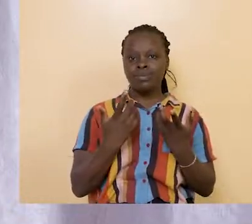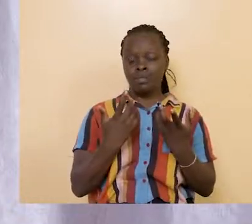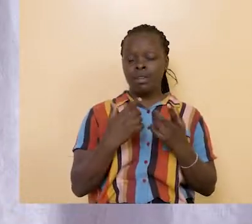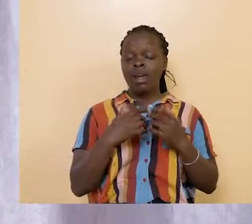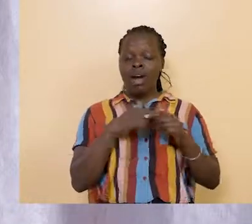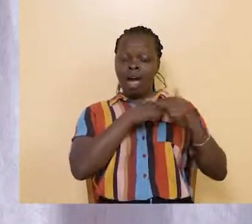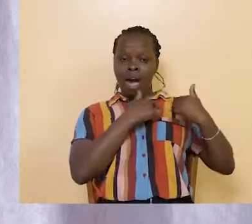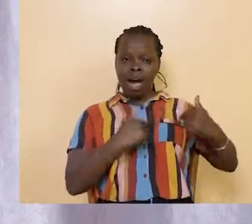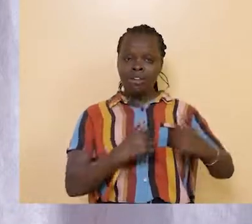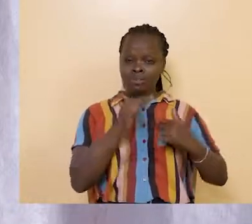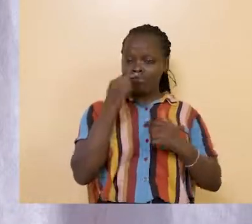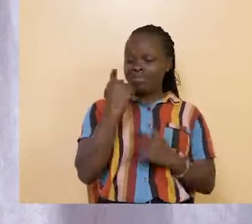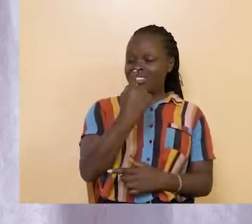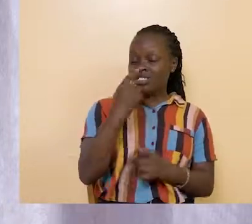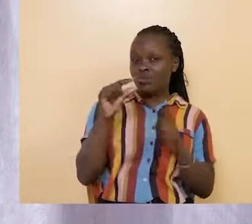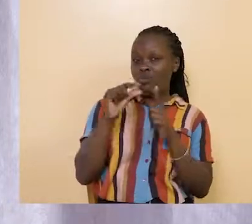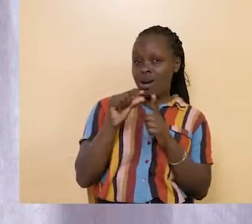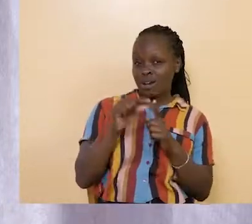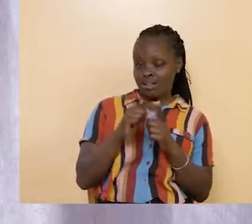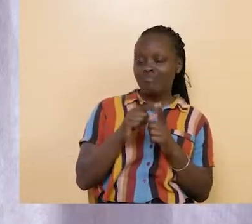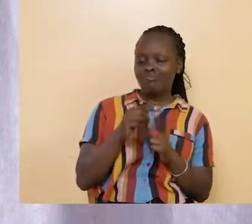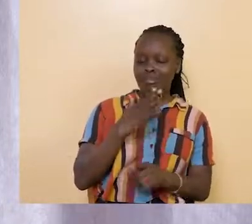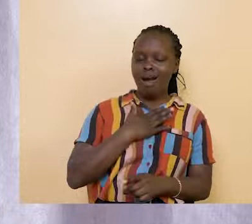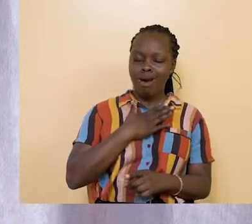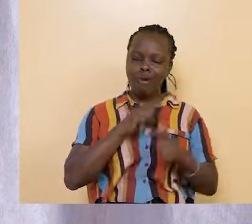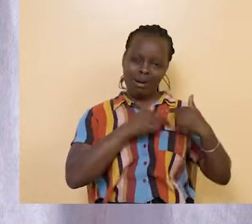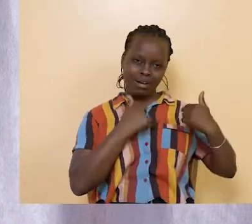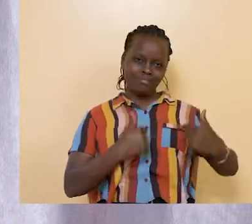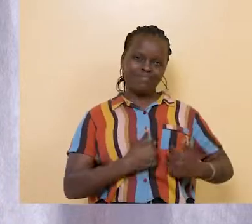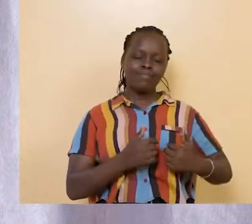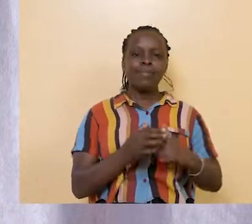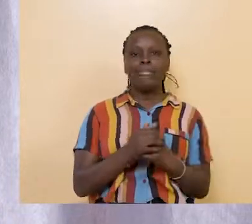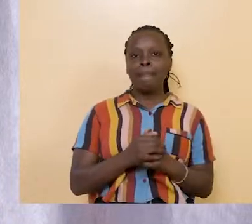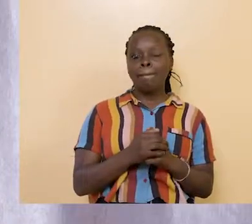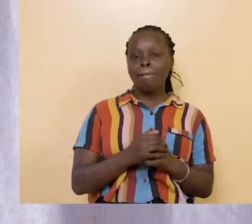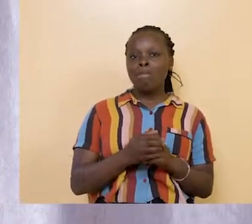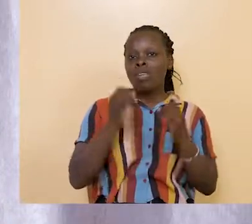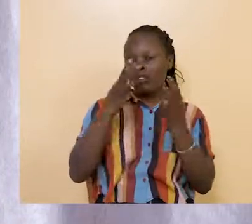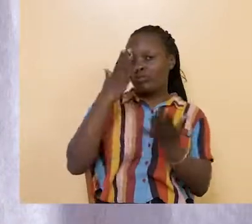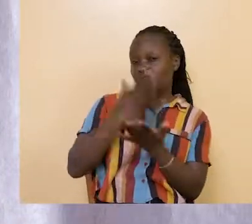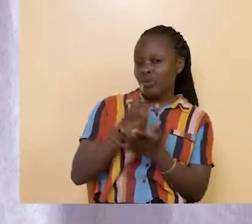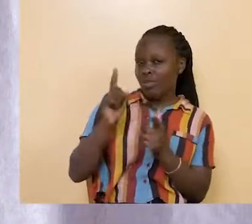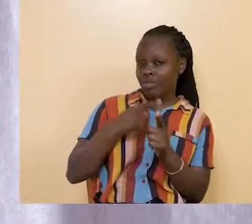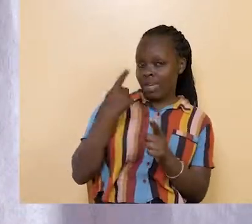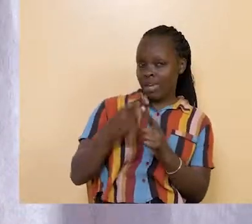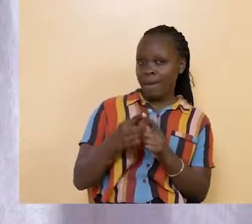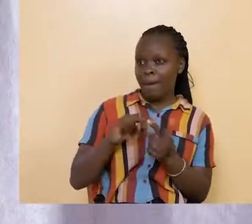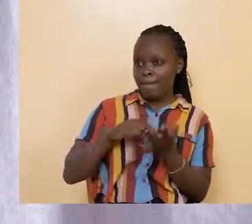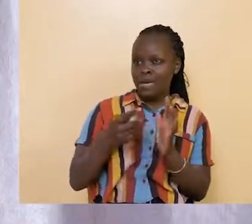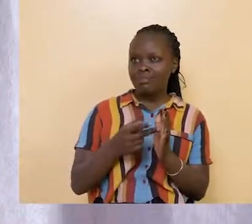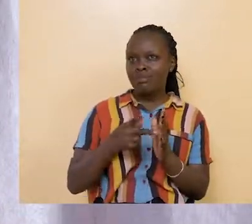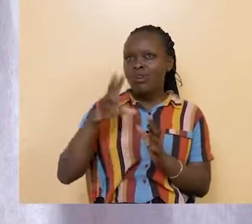heart of every word is our heart. And if it's true then that there are